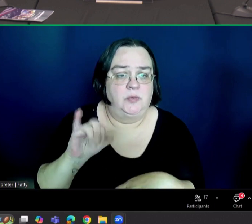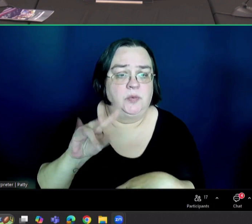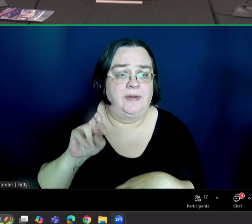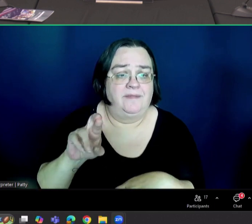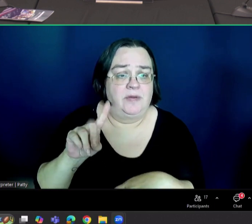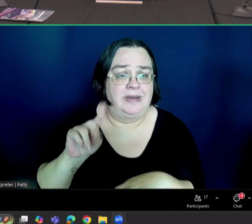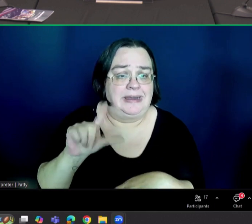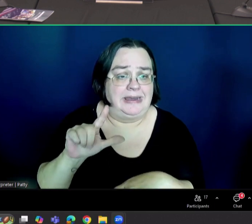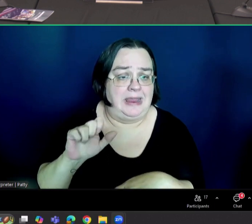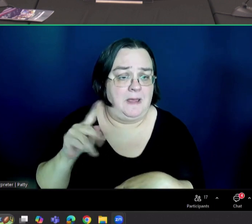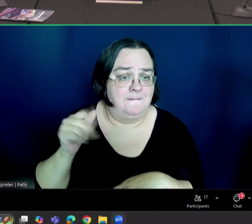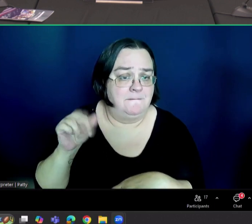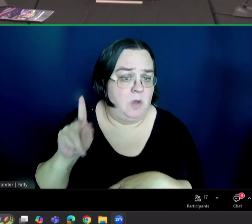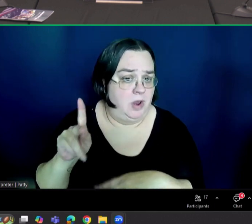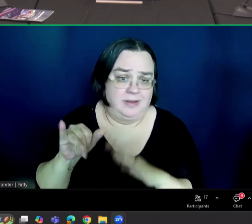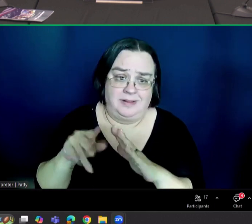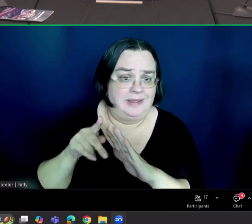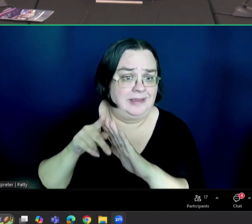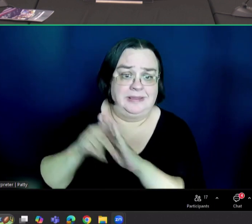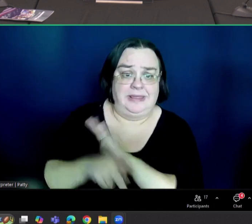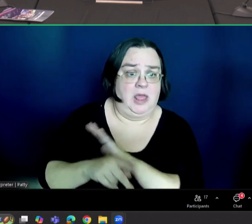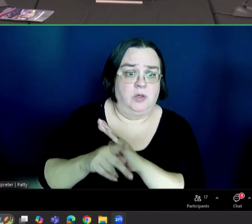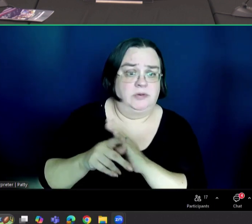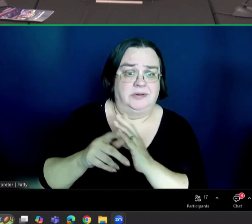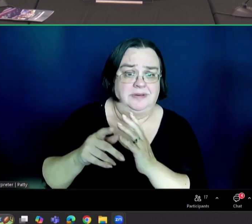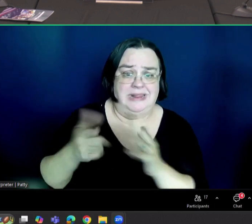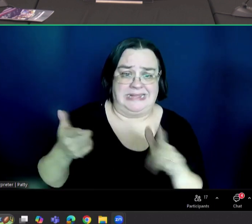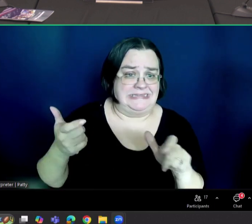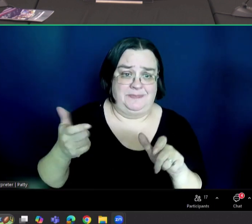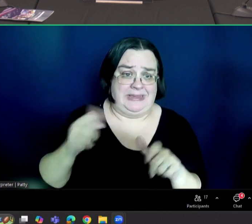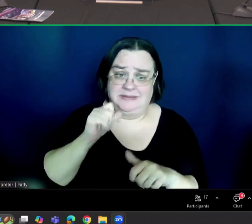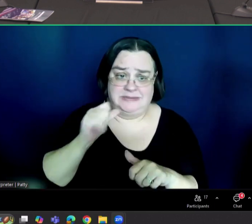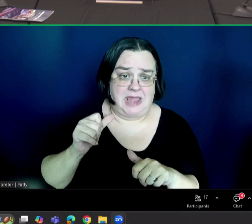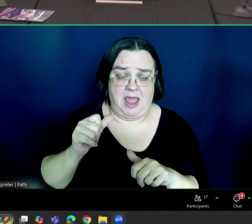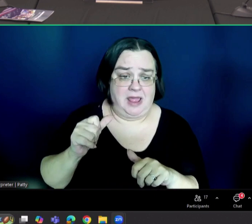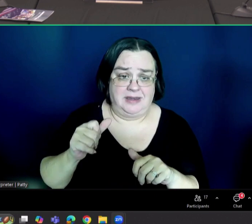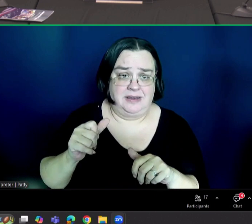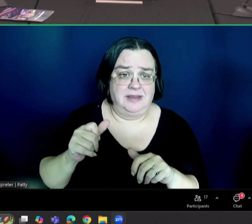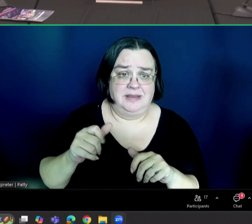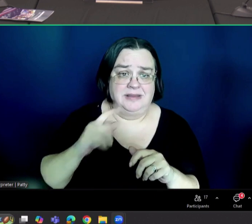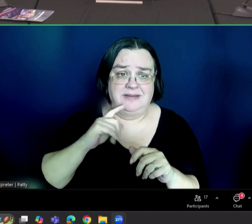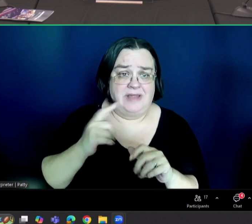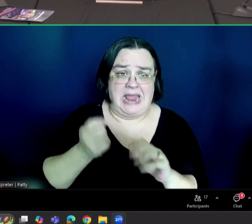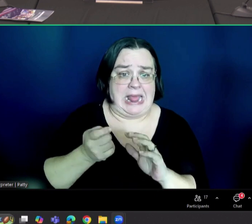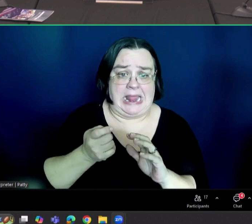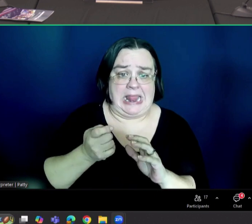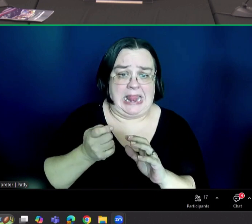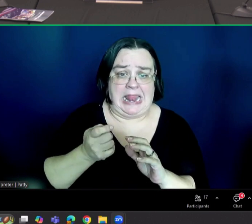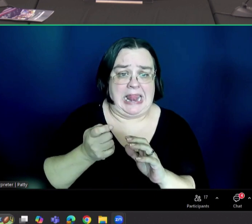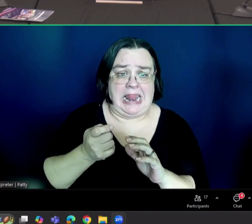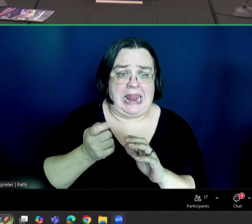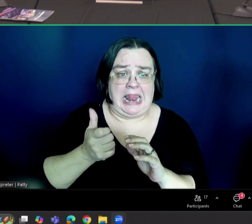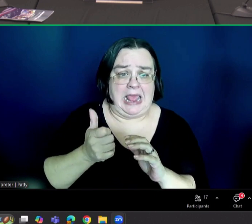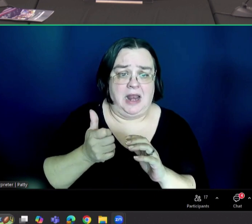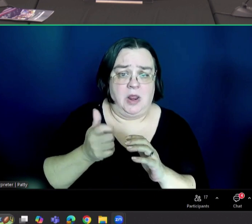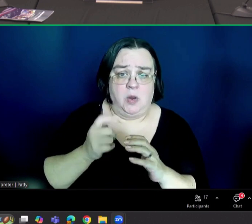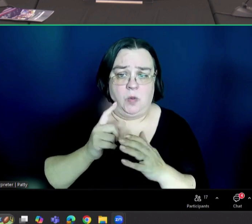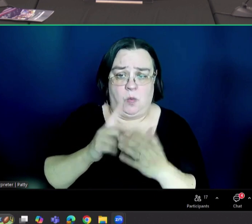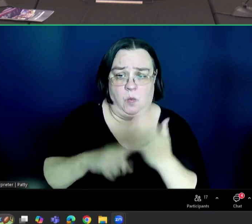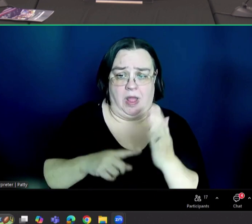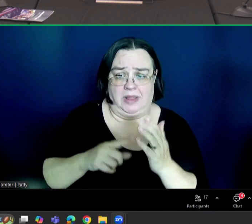were killed with very little speed, right? Very little past what it took to go past a stop sign.